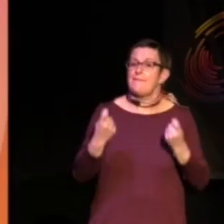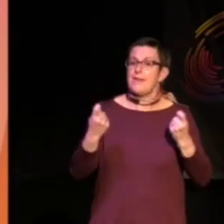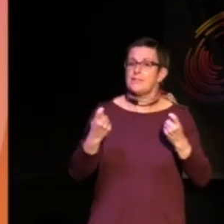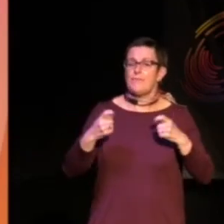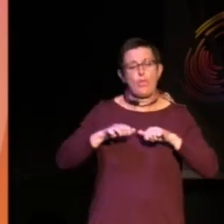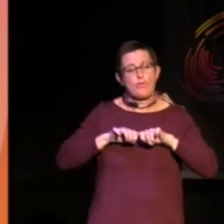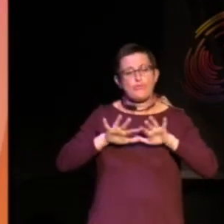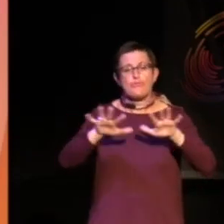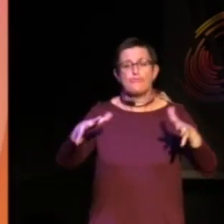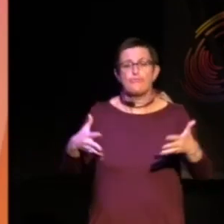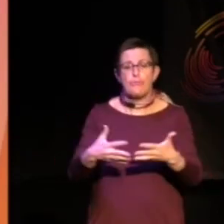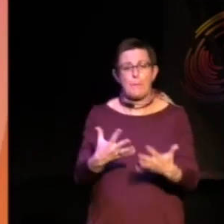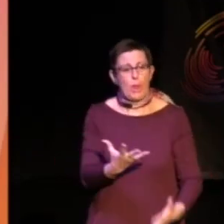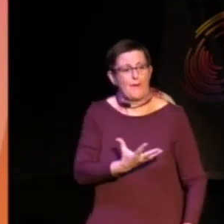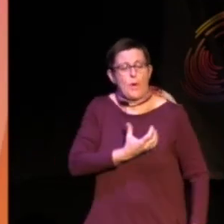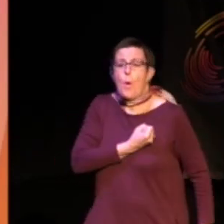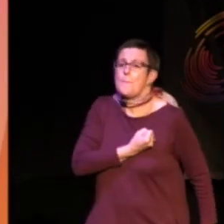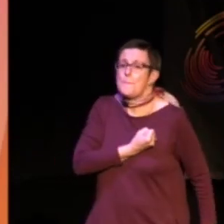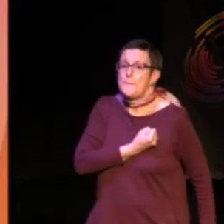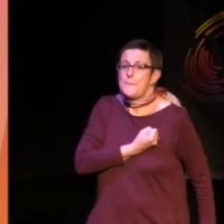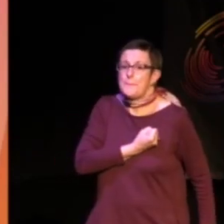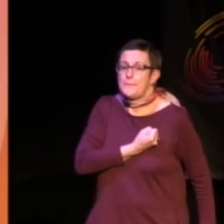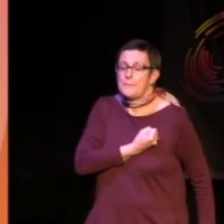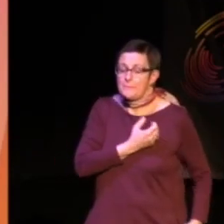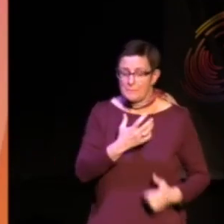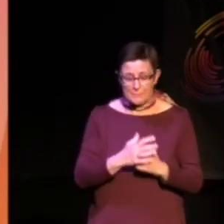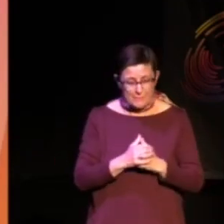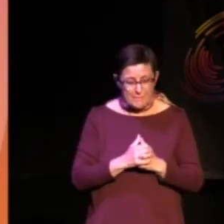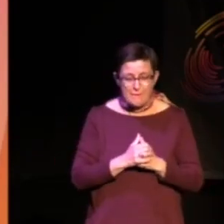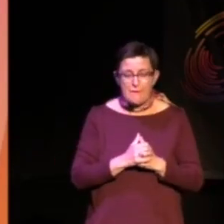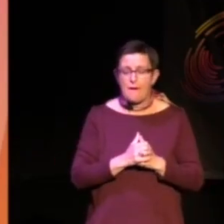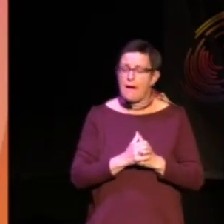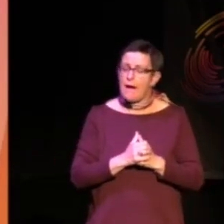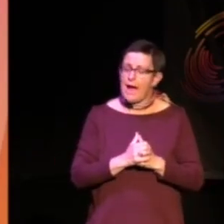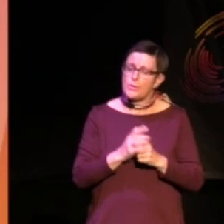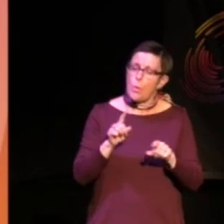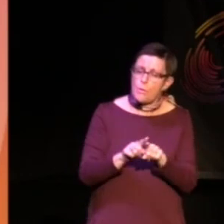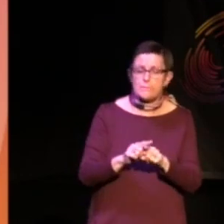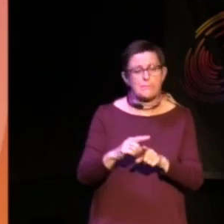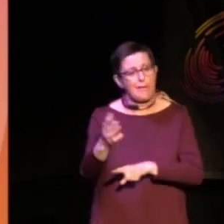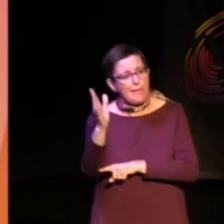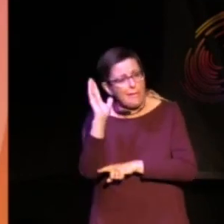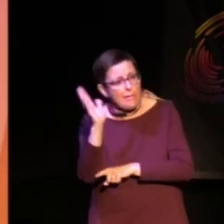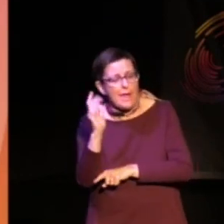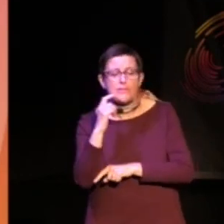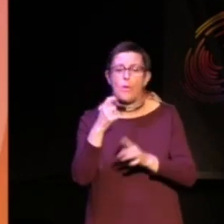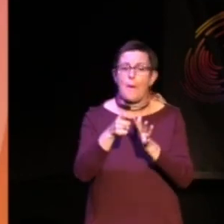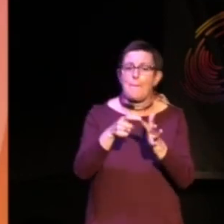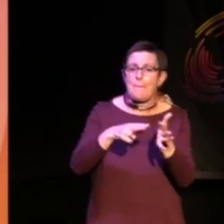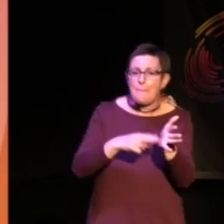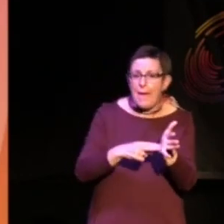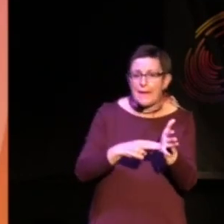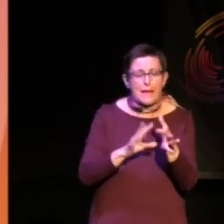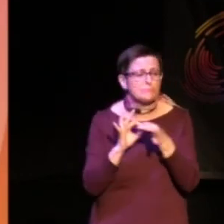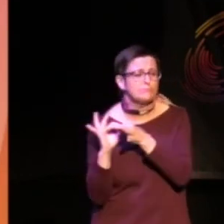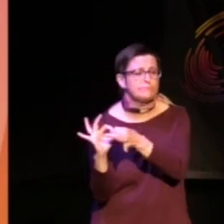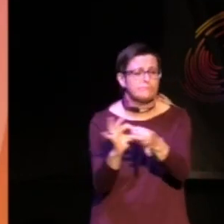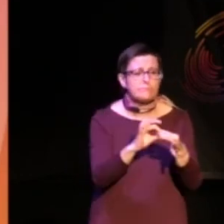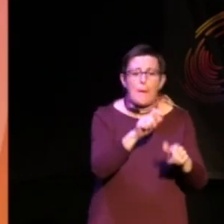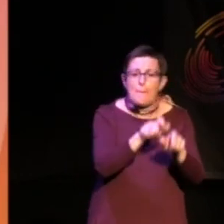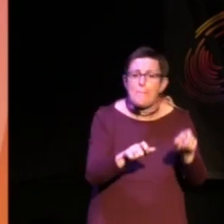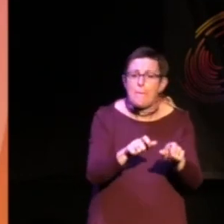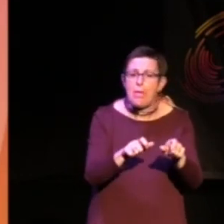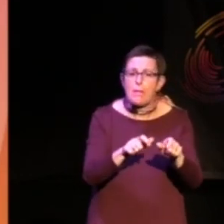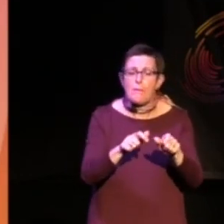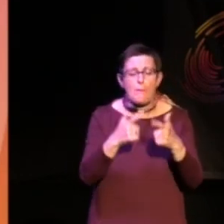English Pen, both of which I deeply respect, and also to join people who care about human rights, who care about